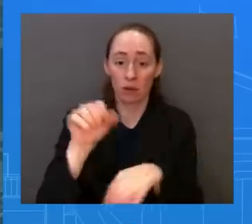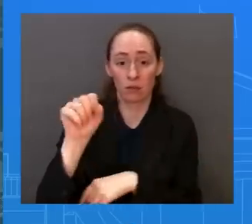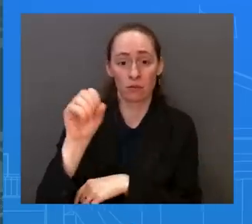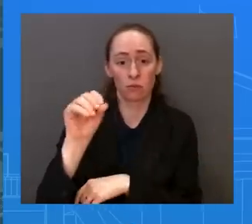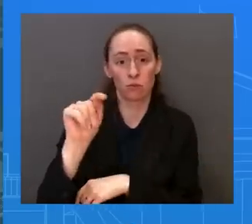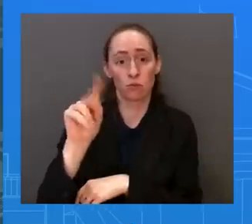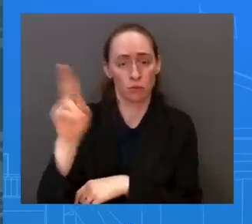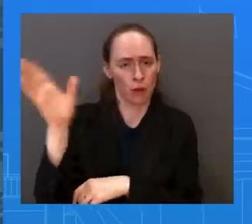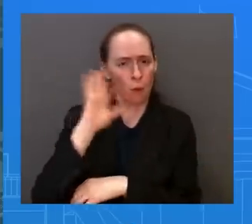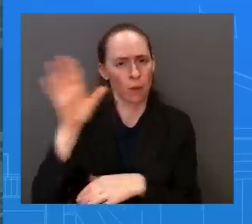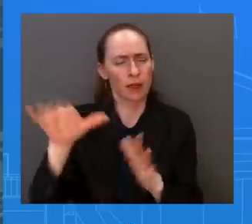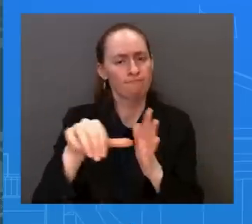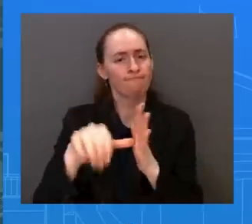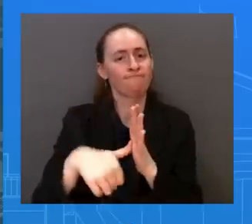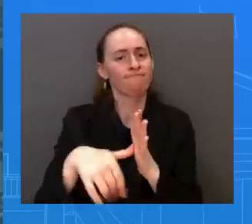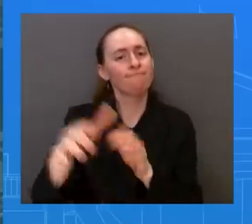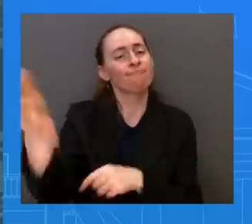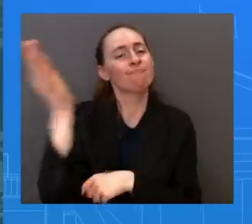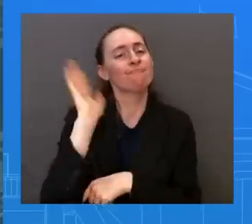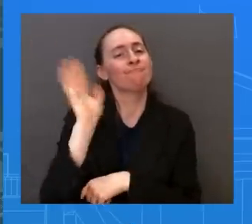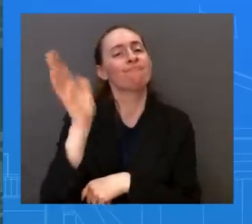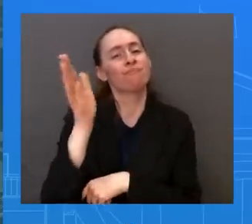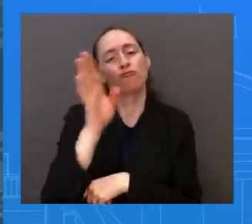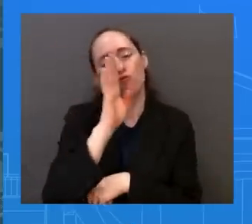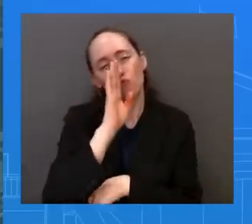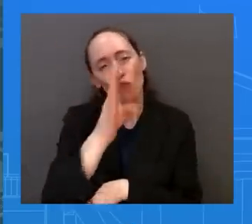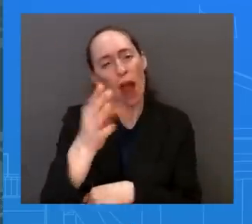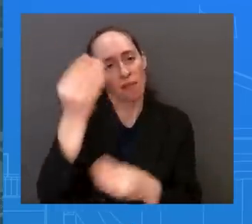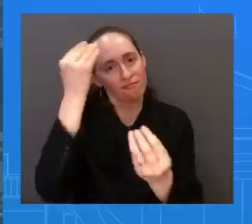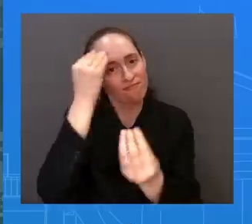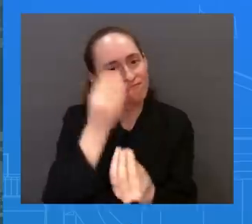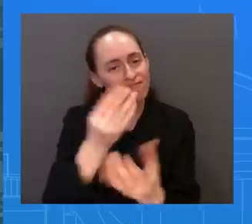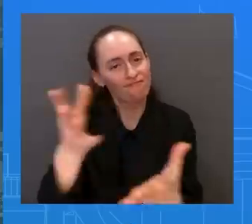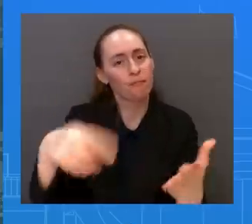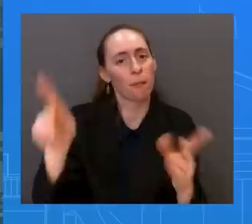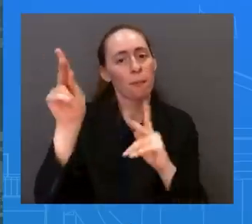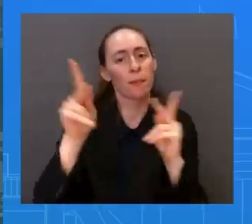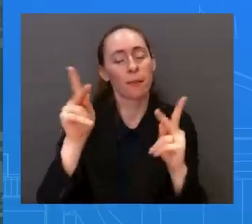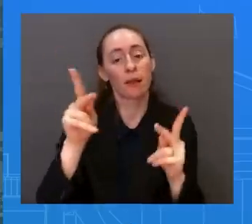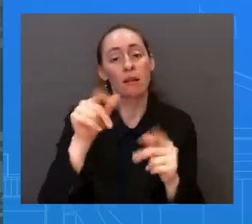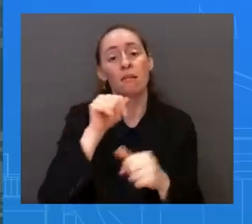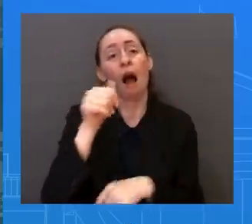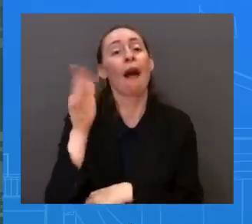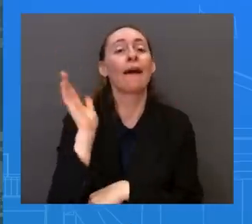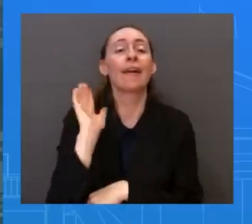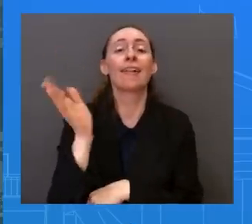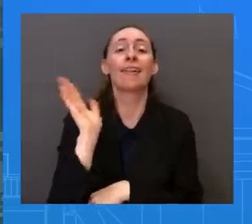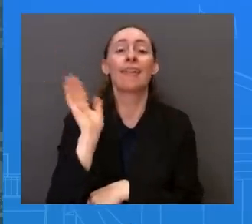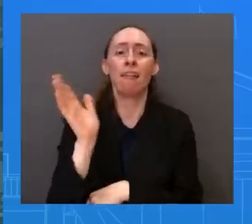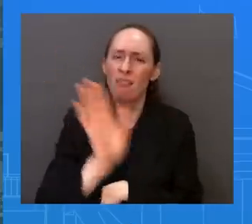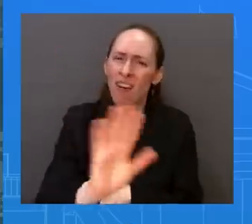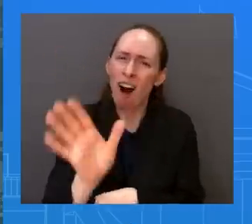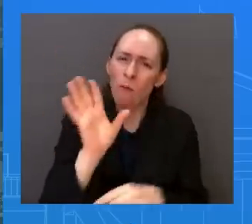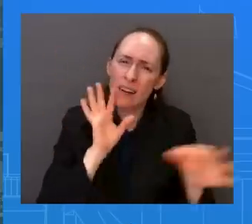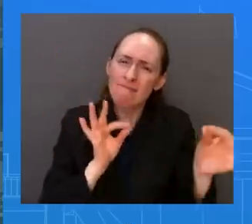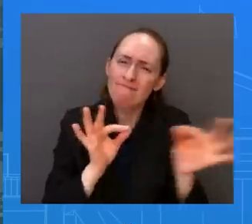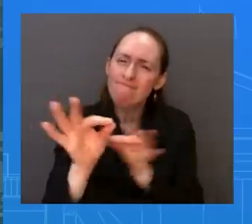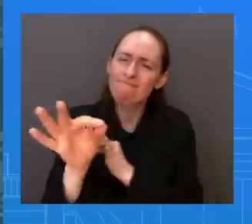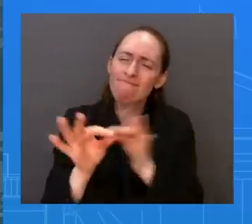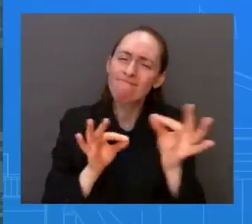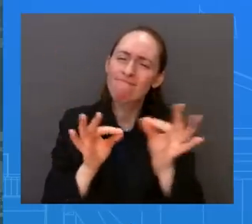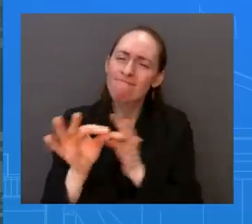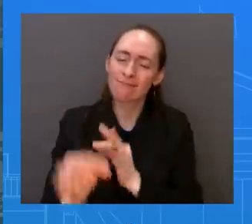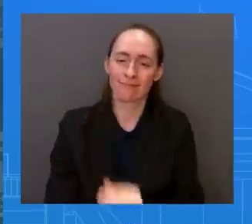American people, not just Congress, to talk about what we have done what he has done the last 2 years and how he